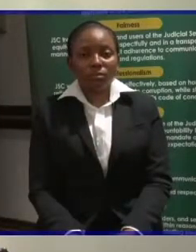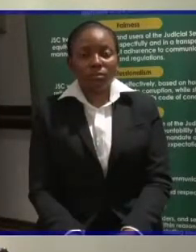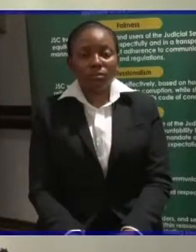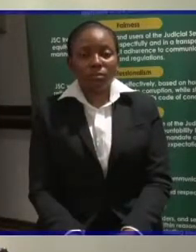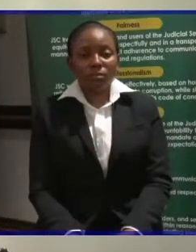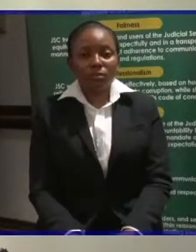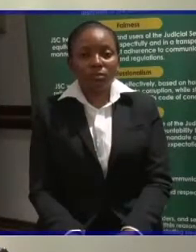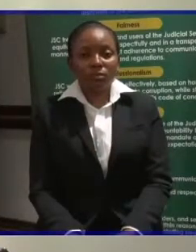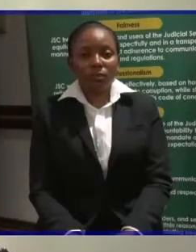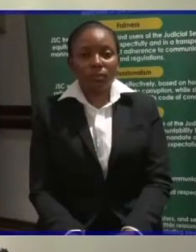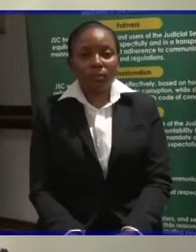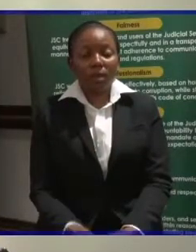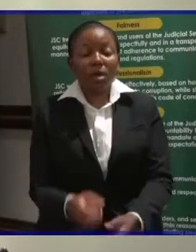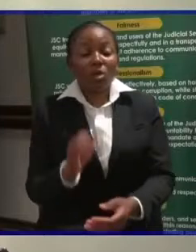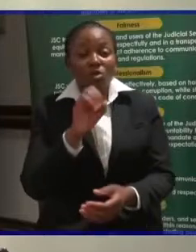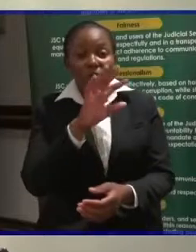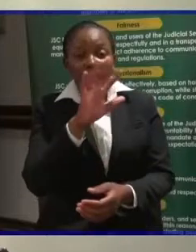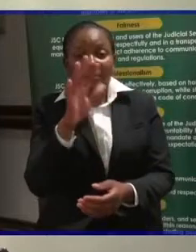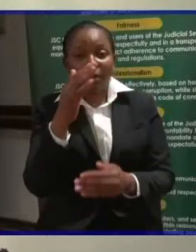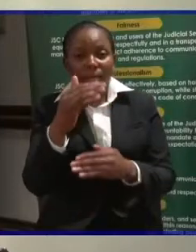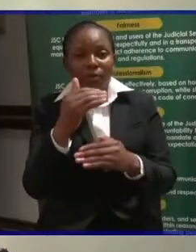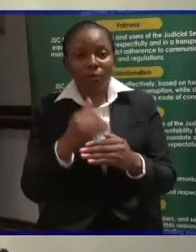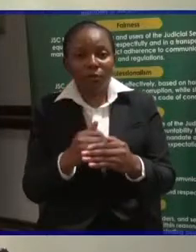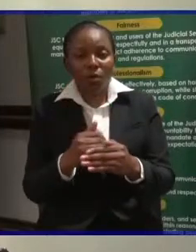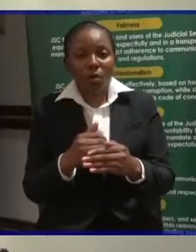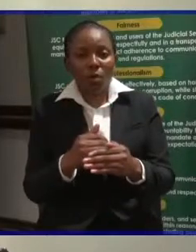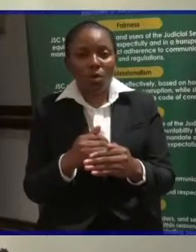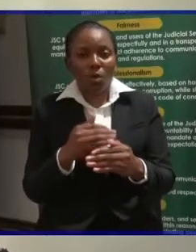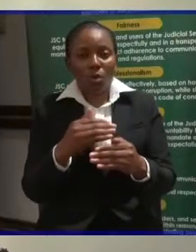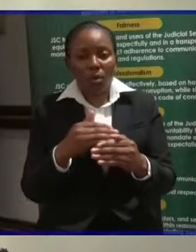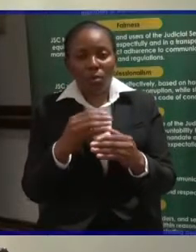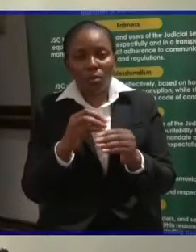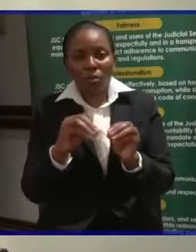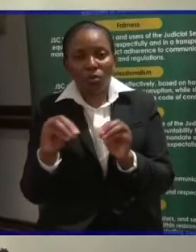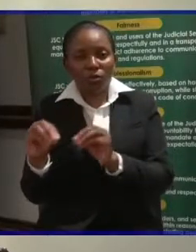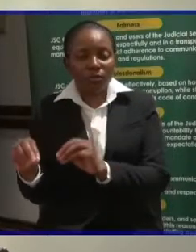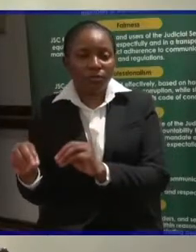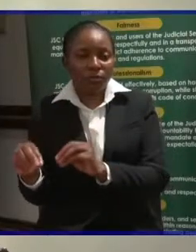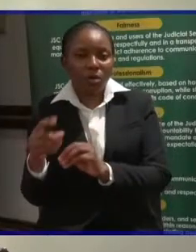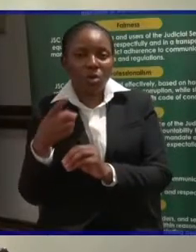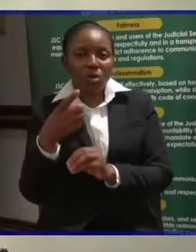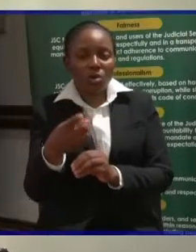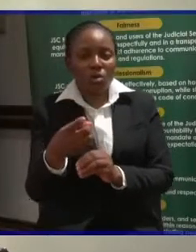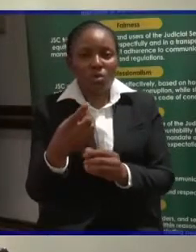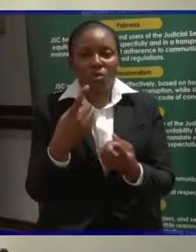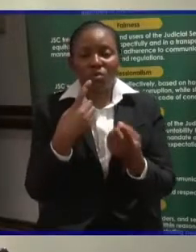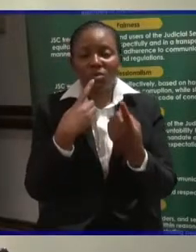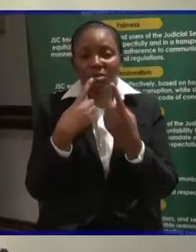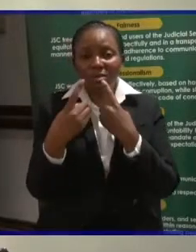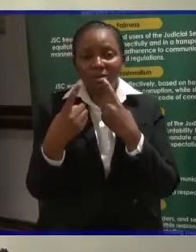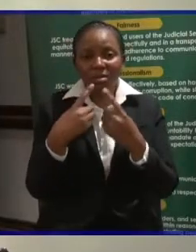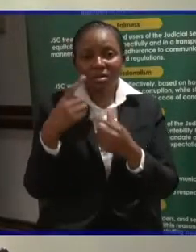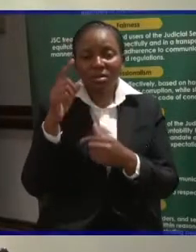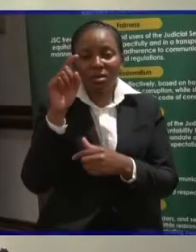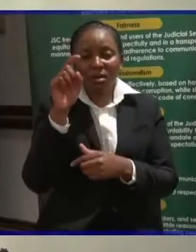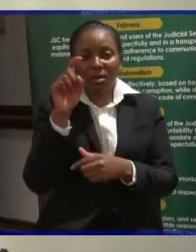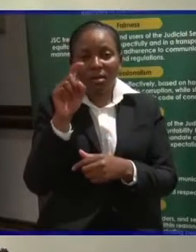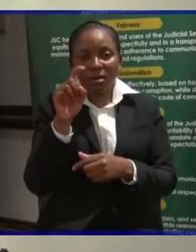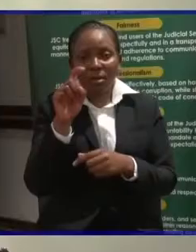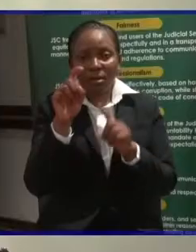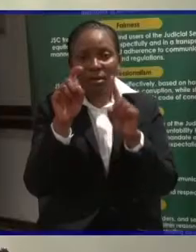Just to clarify before we move on, is it your position that